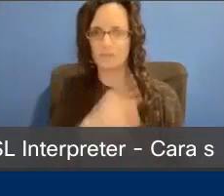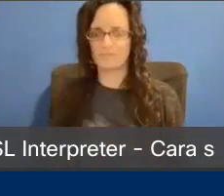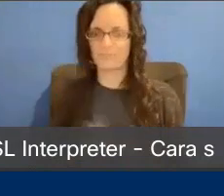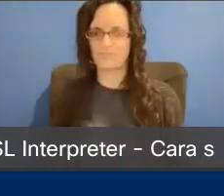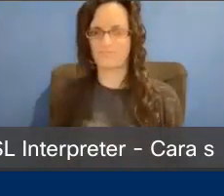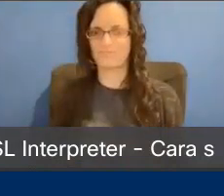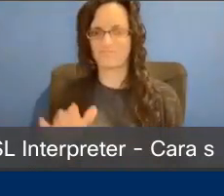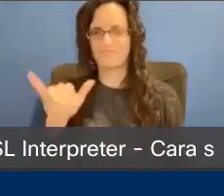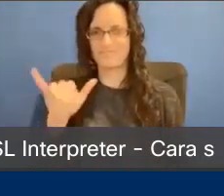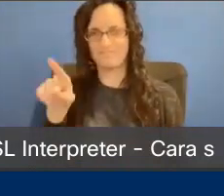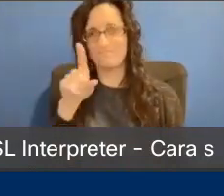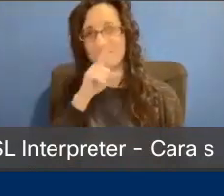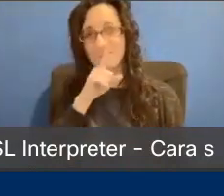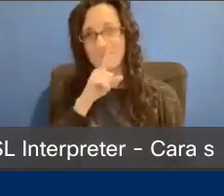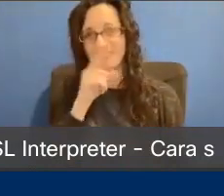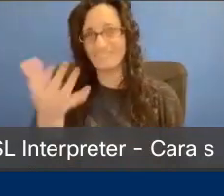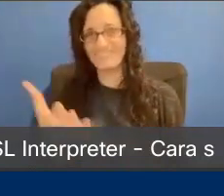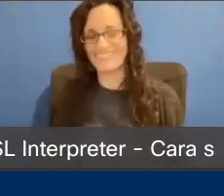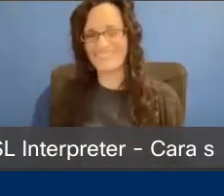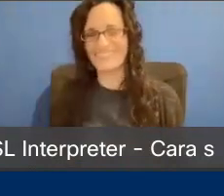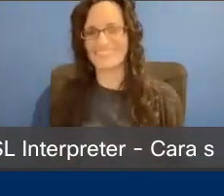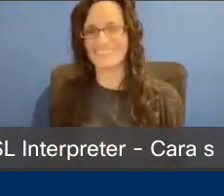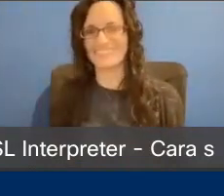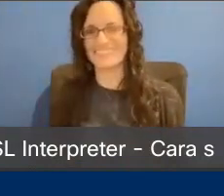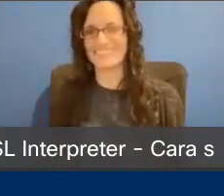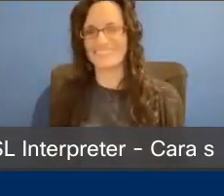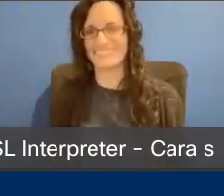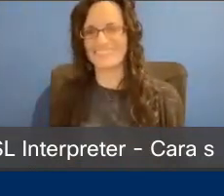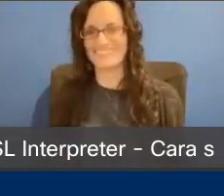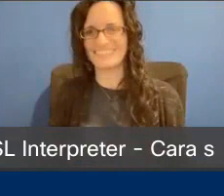You're also muted. Oh,